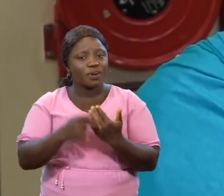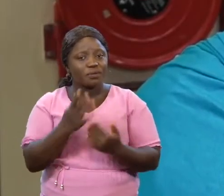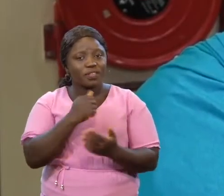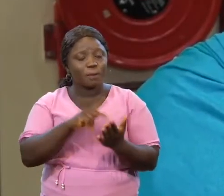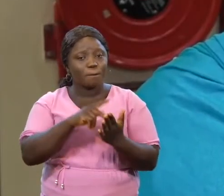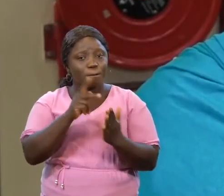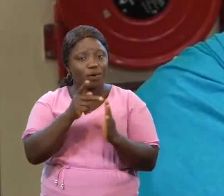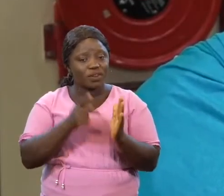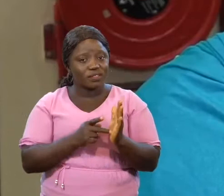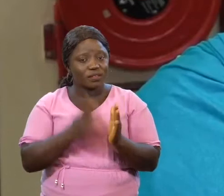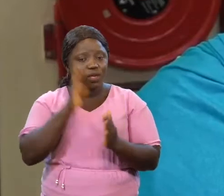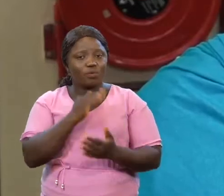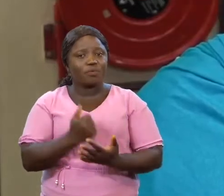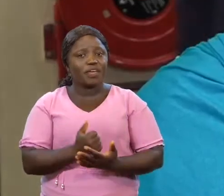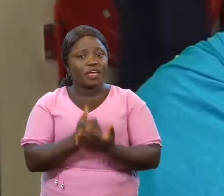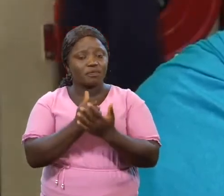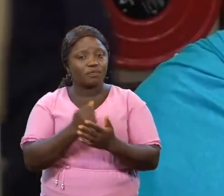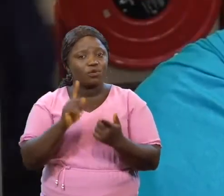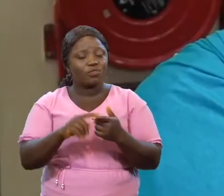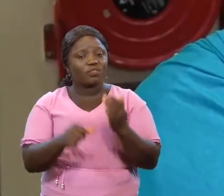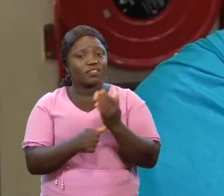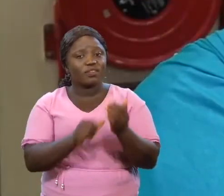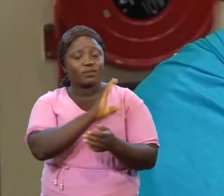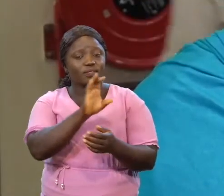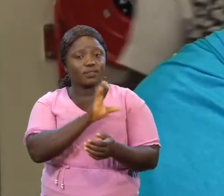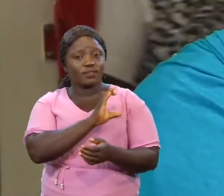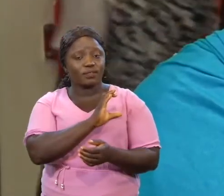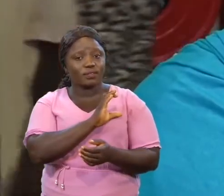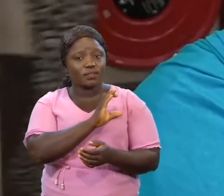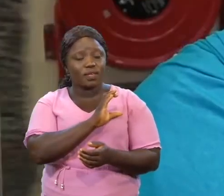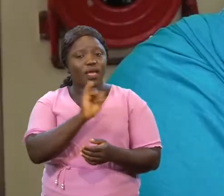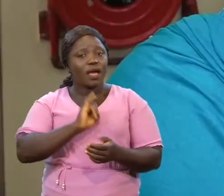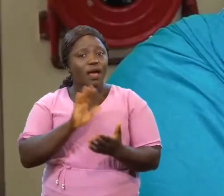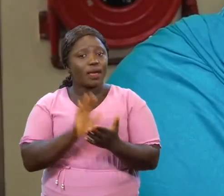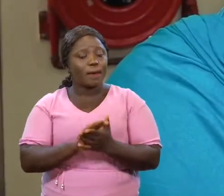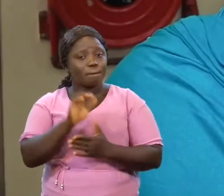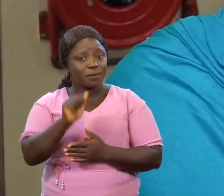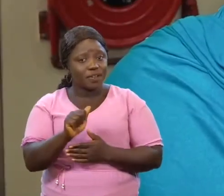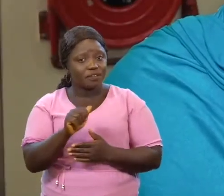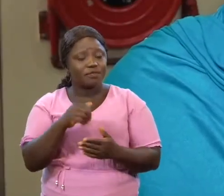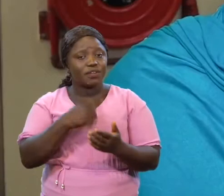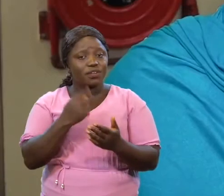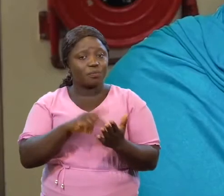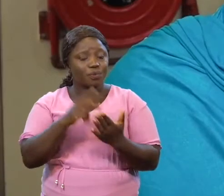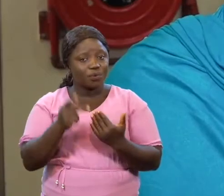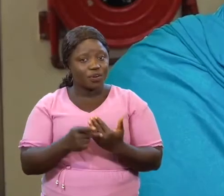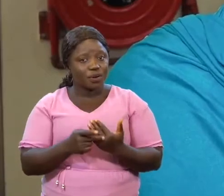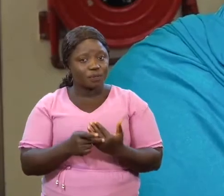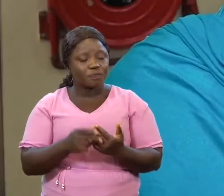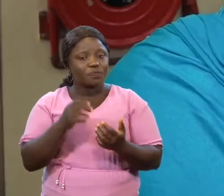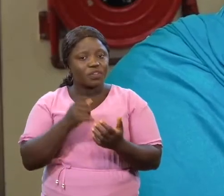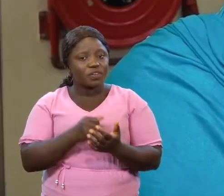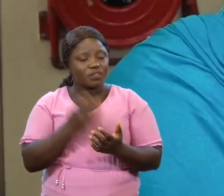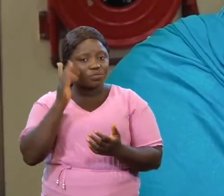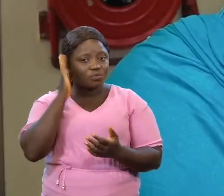policies like those on ground would be quite helpful to senior citizens. I believe the program